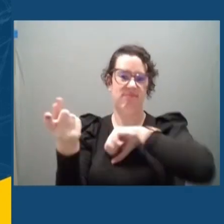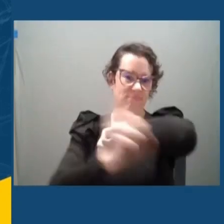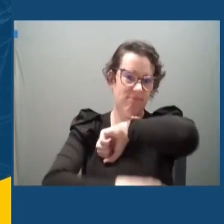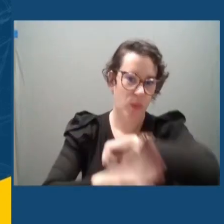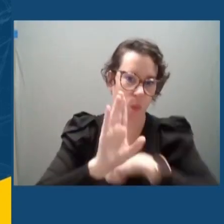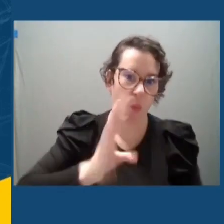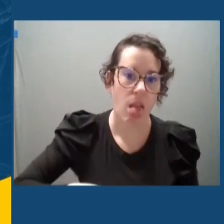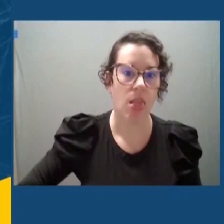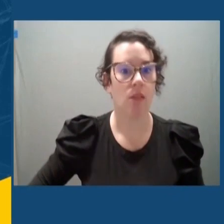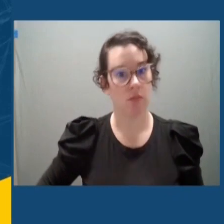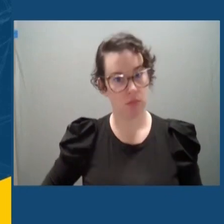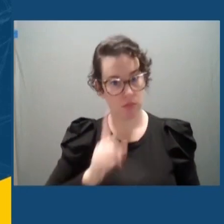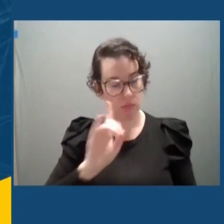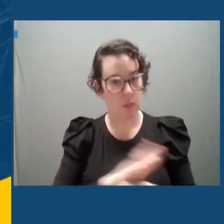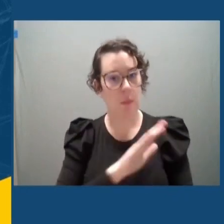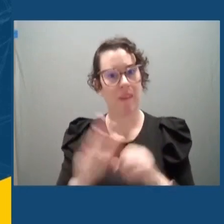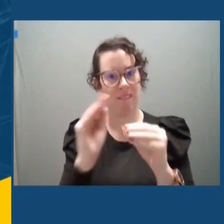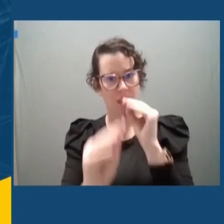Let's